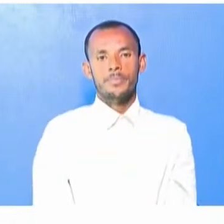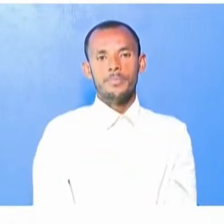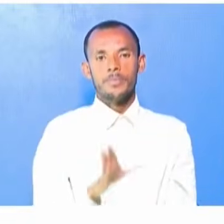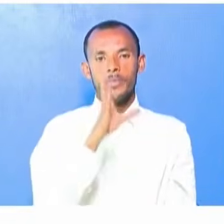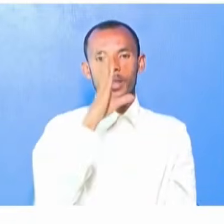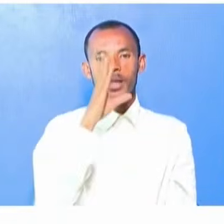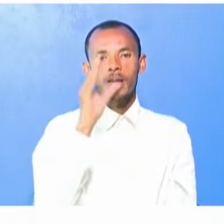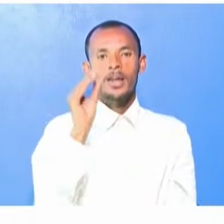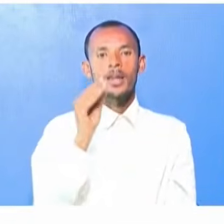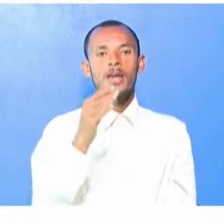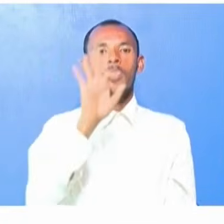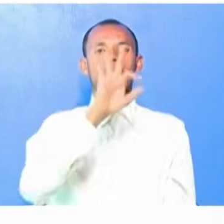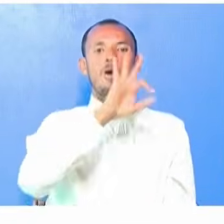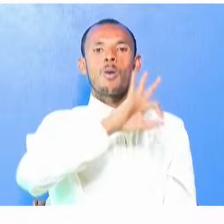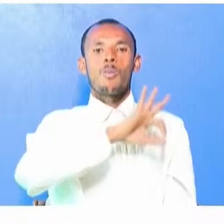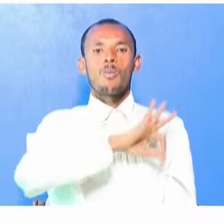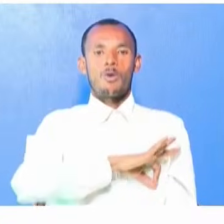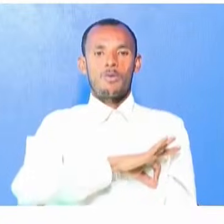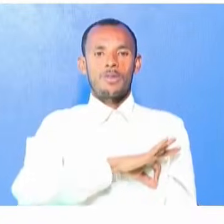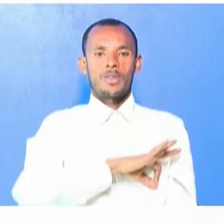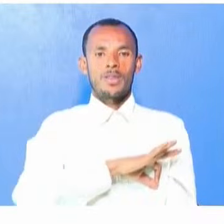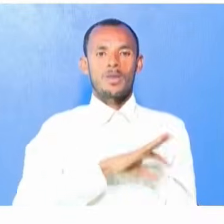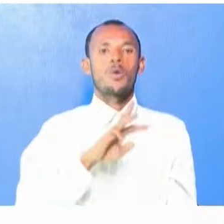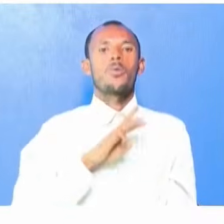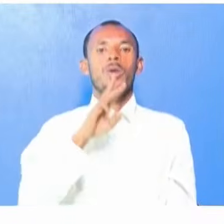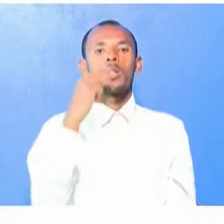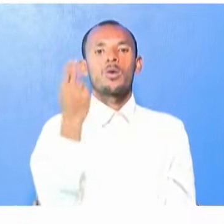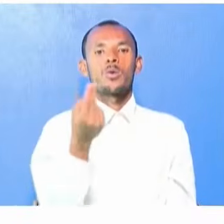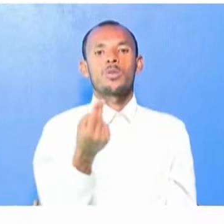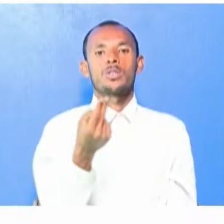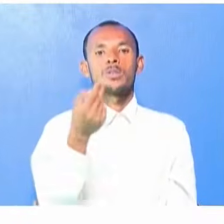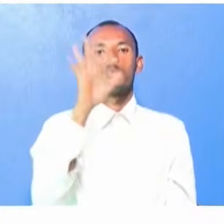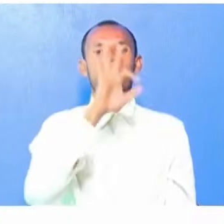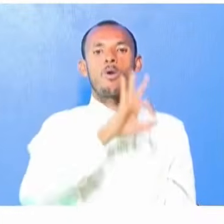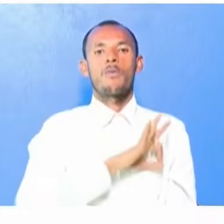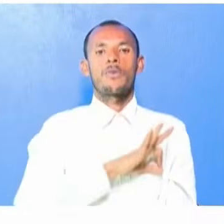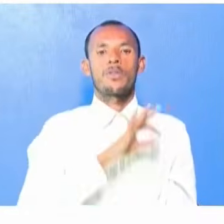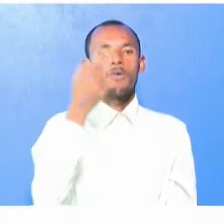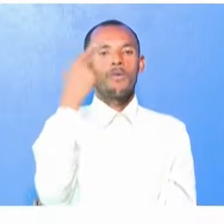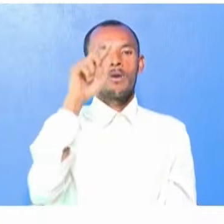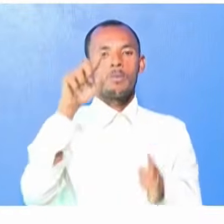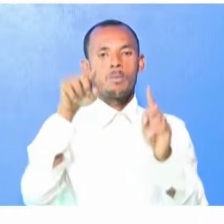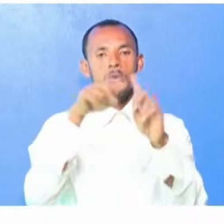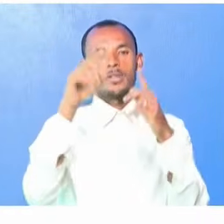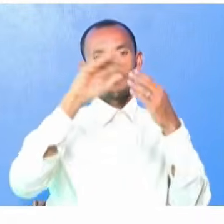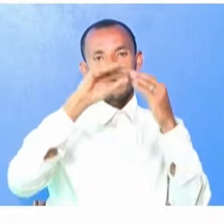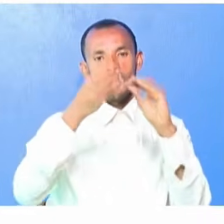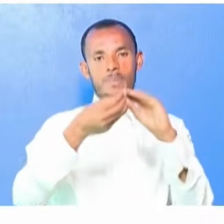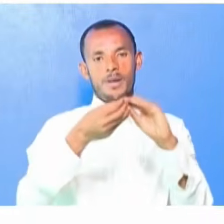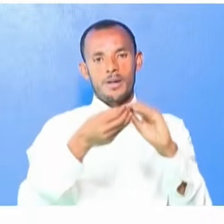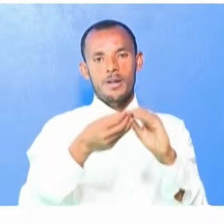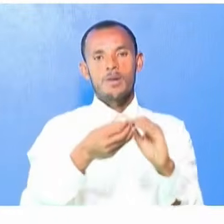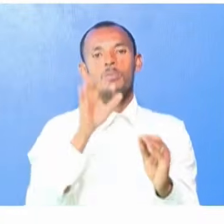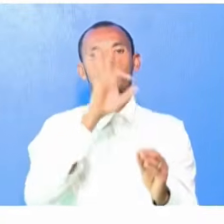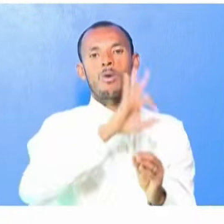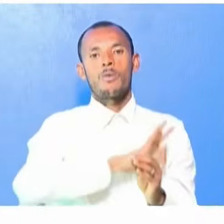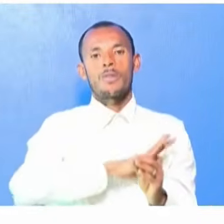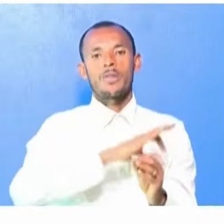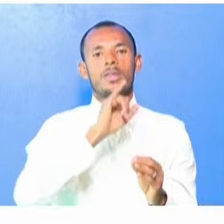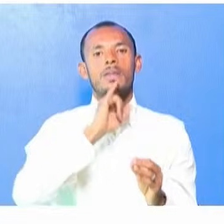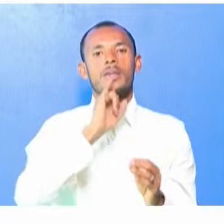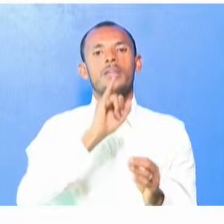And profit, we use positive value for profit. So profit is described by positive